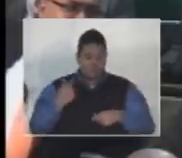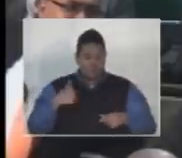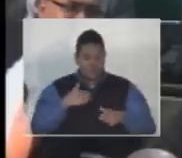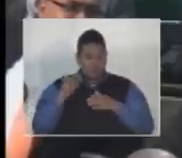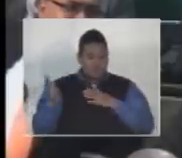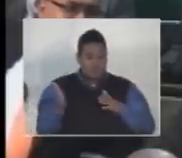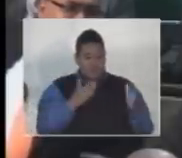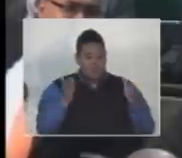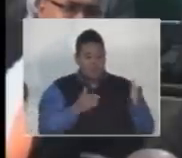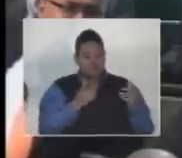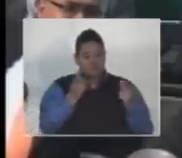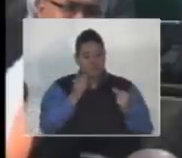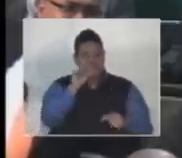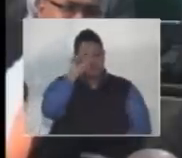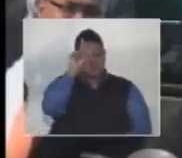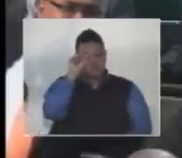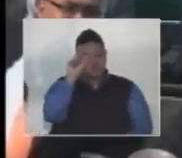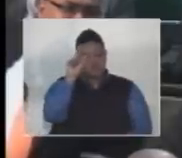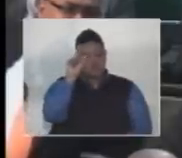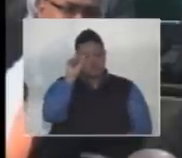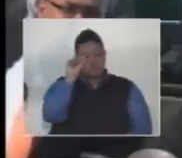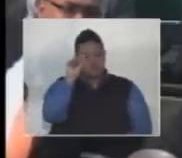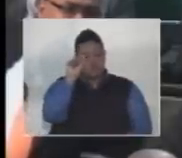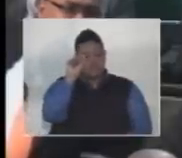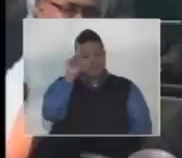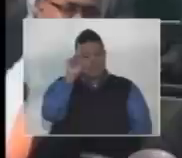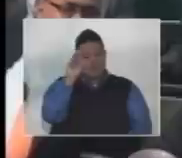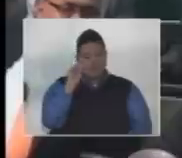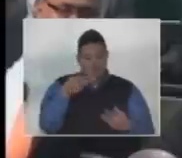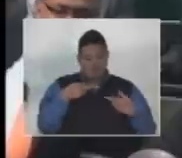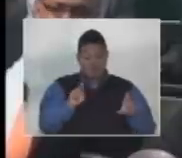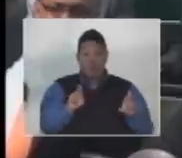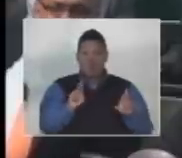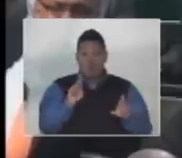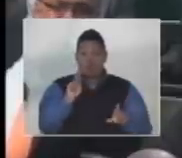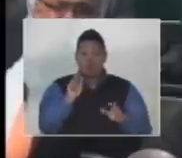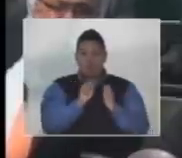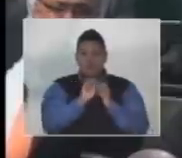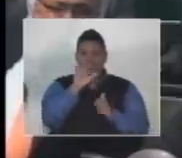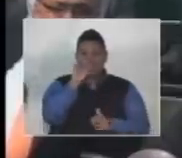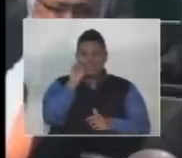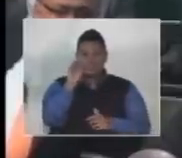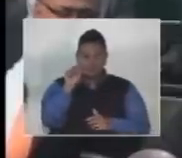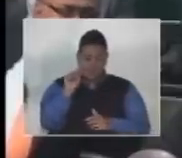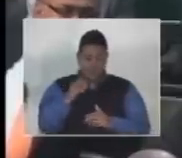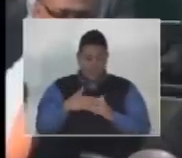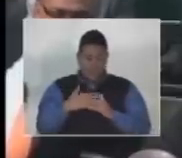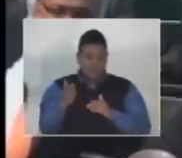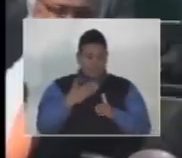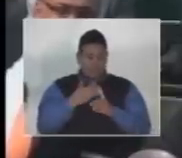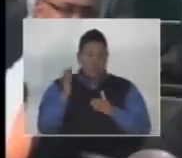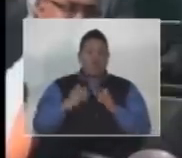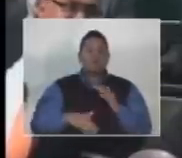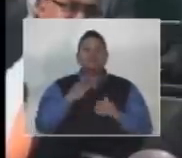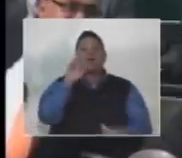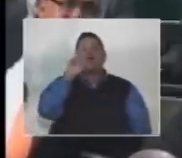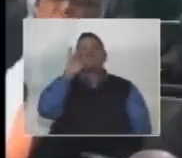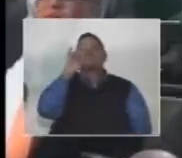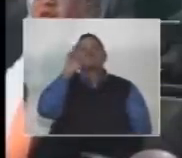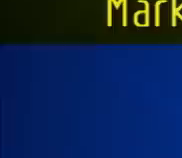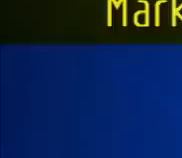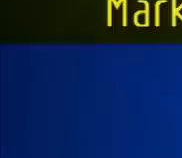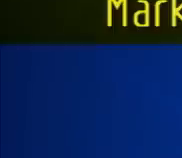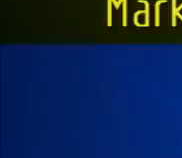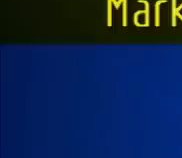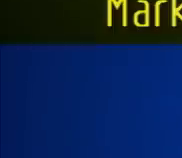to do a further 20 kilometer of concrete roads after the completion of the riverton pilot